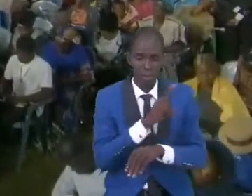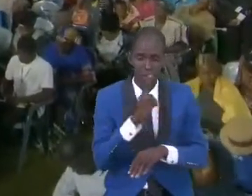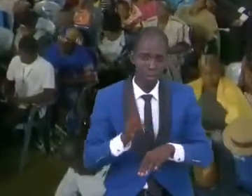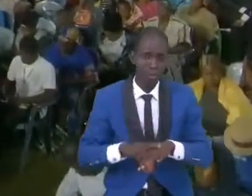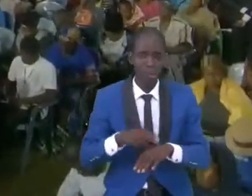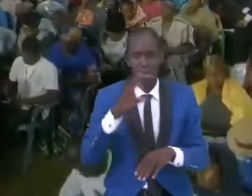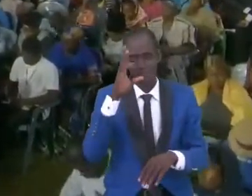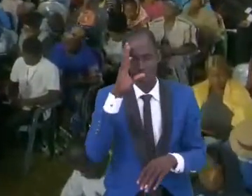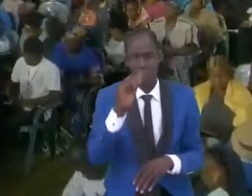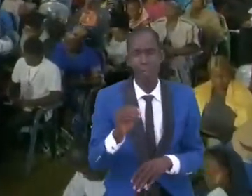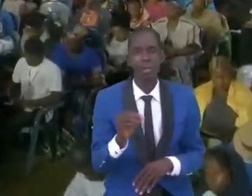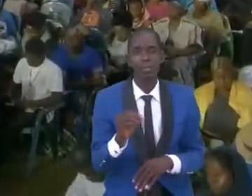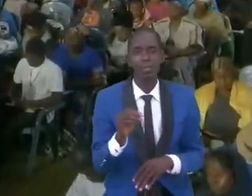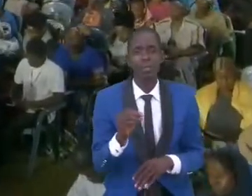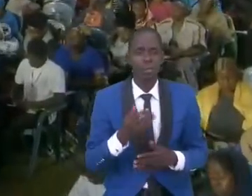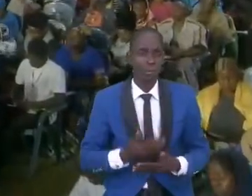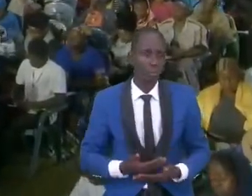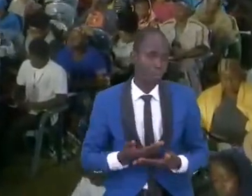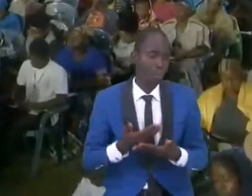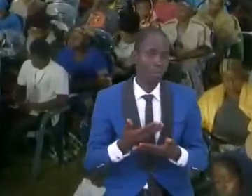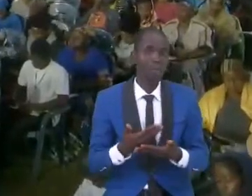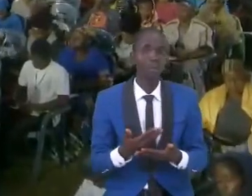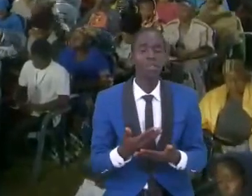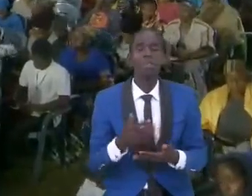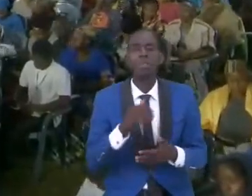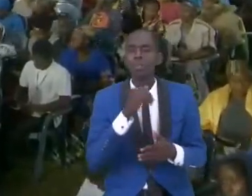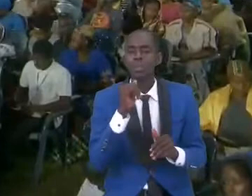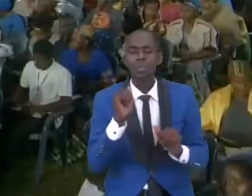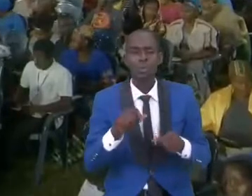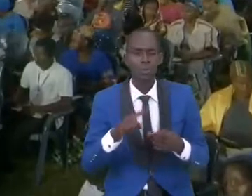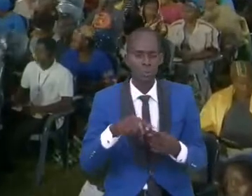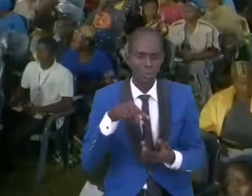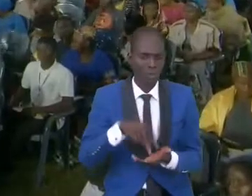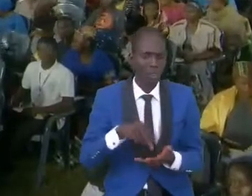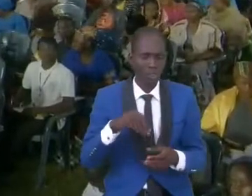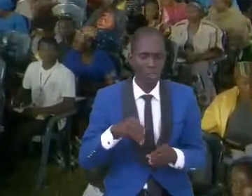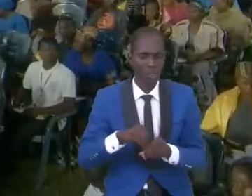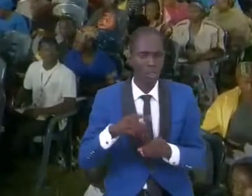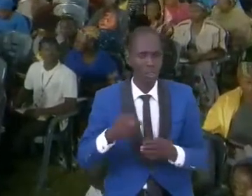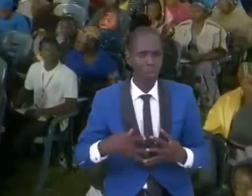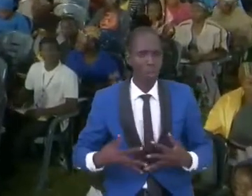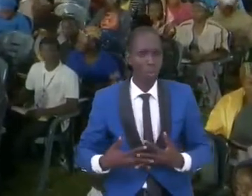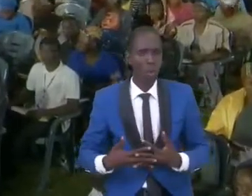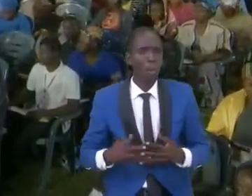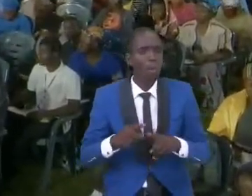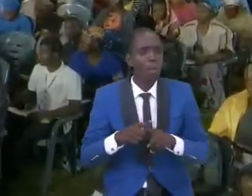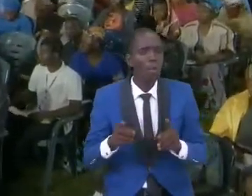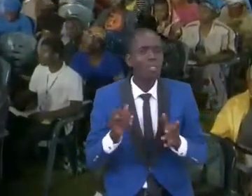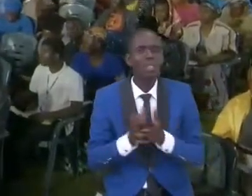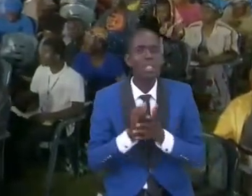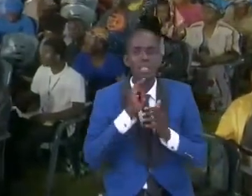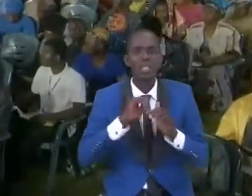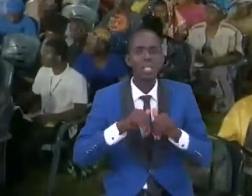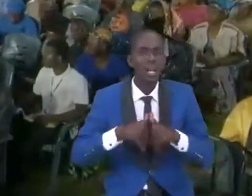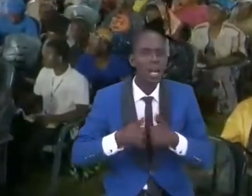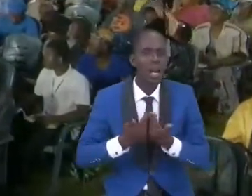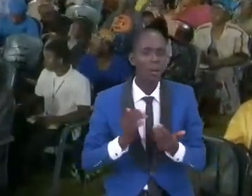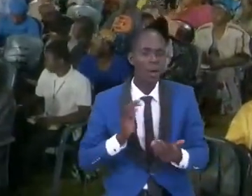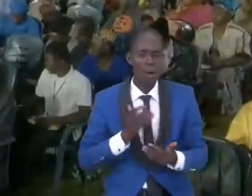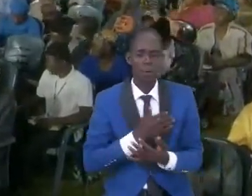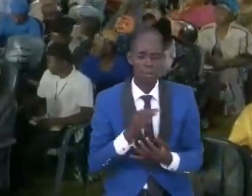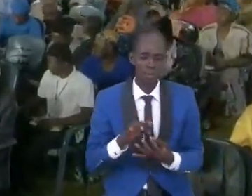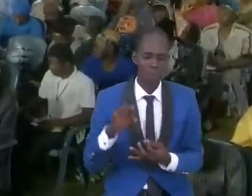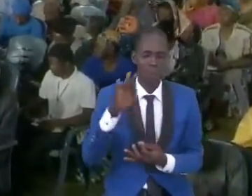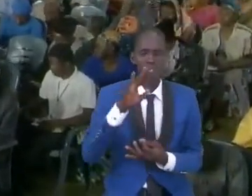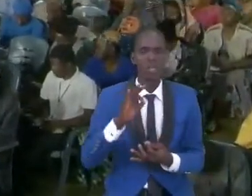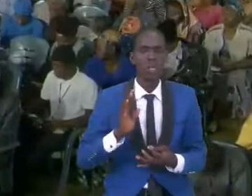lame, and he couldn't stand from the womb. But that is how our spirit,